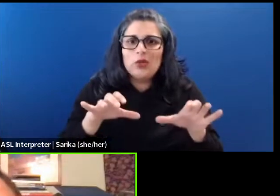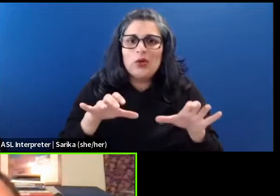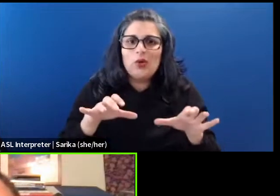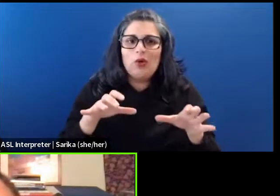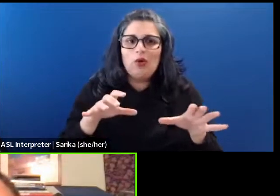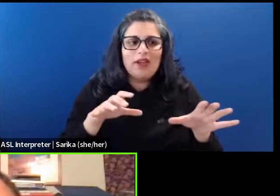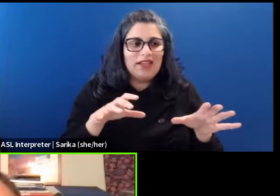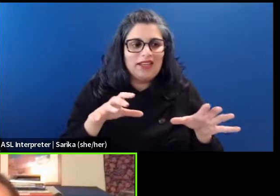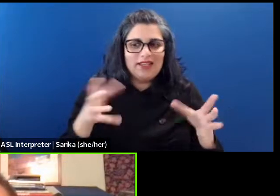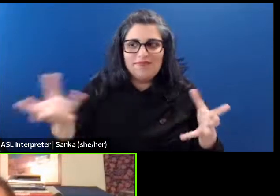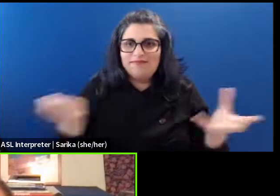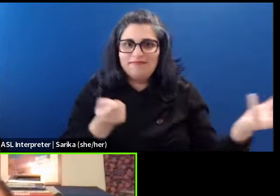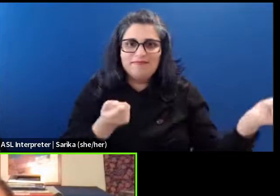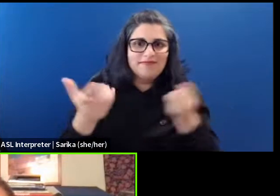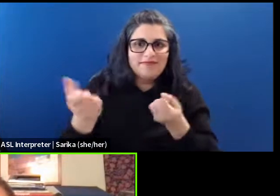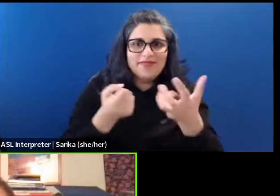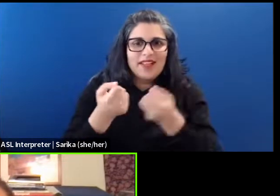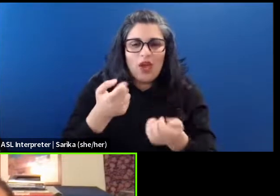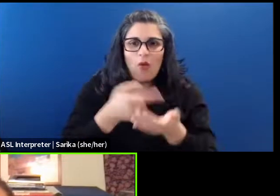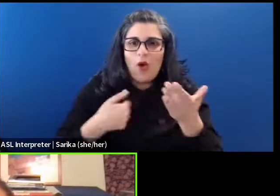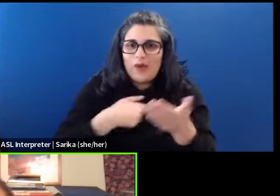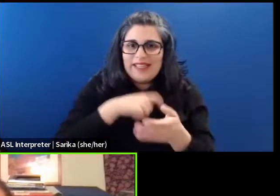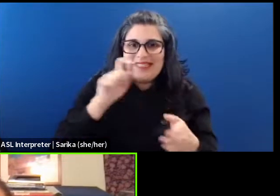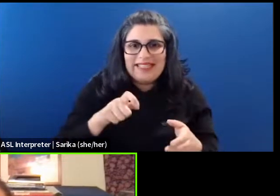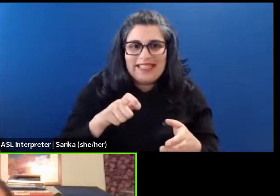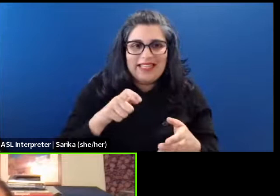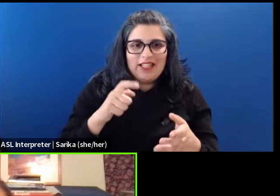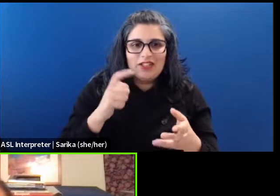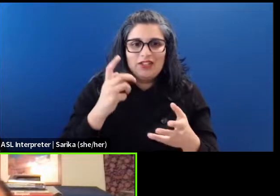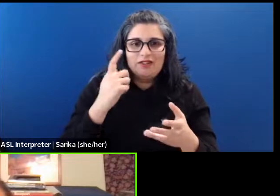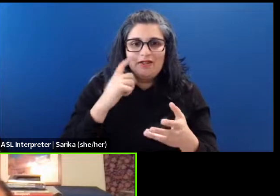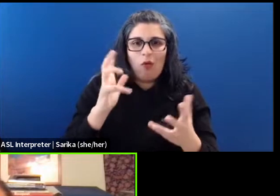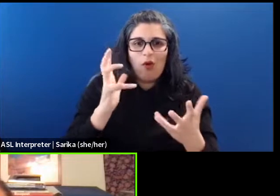need in order to find our liberation. And